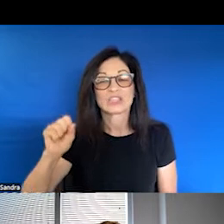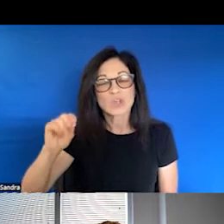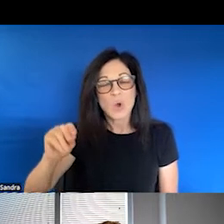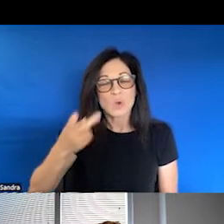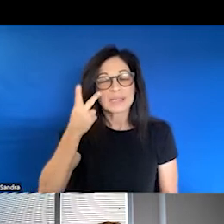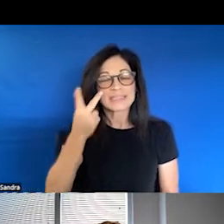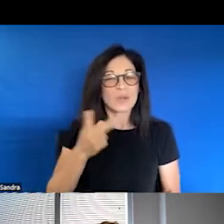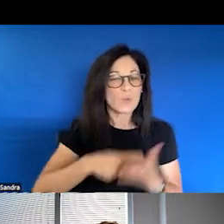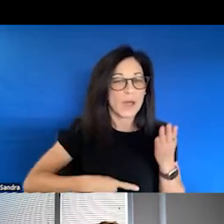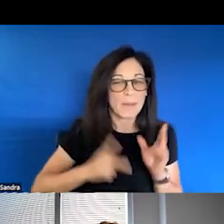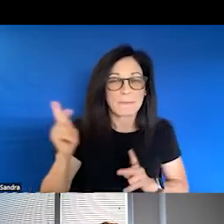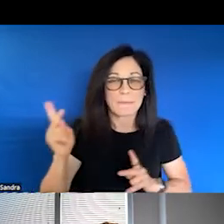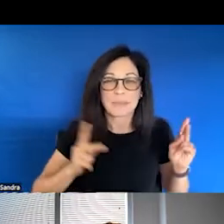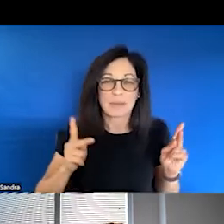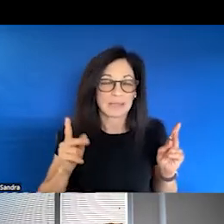to say.